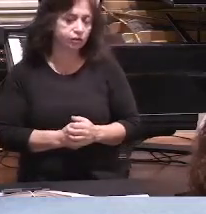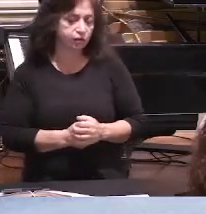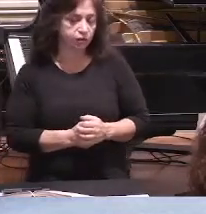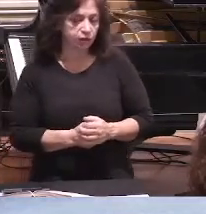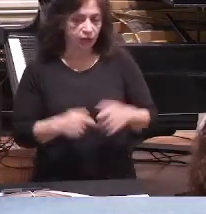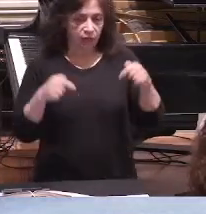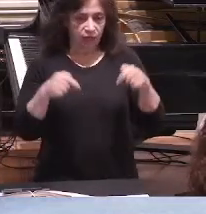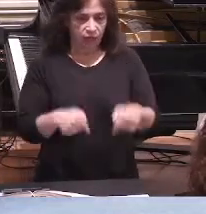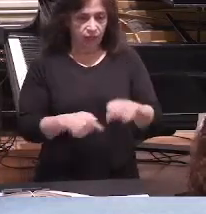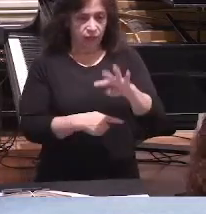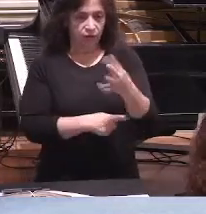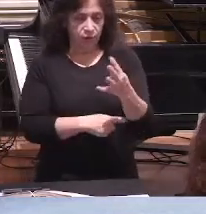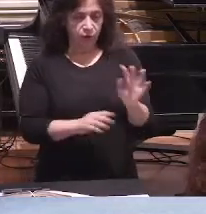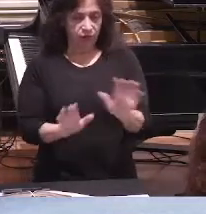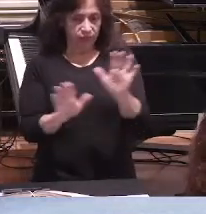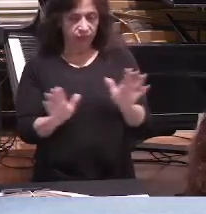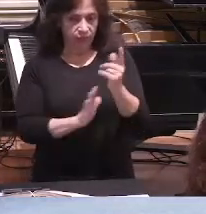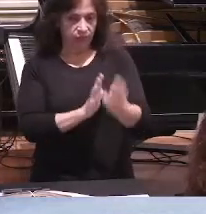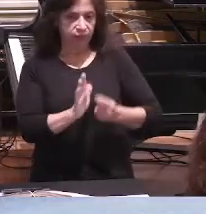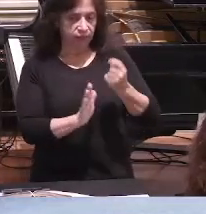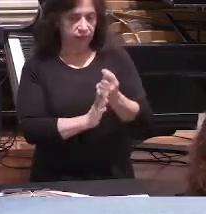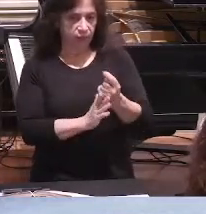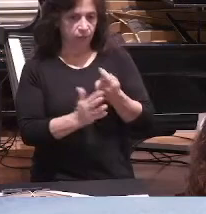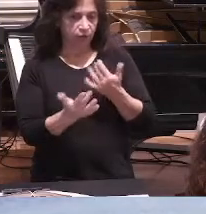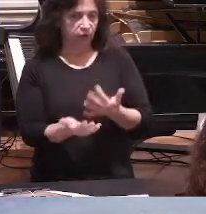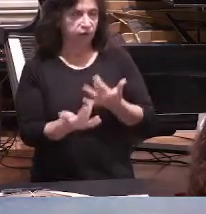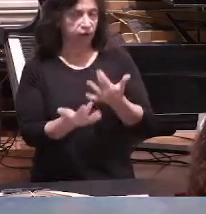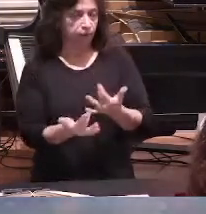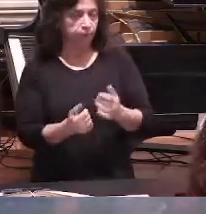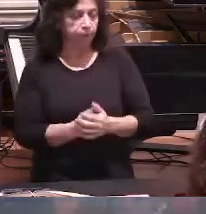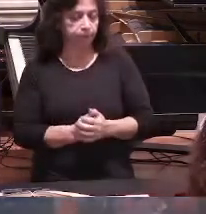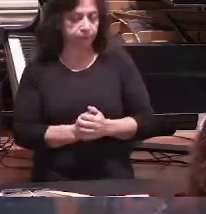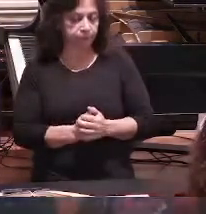on this fourth Sunday in the season of Advent,